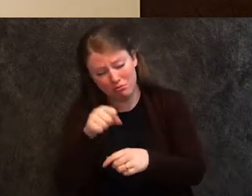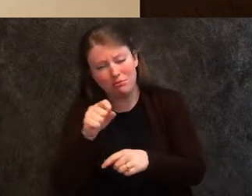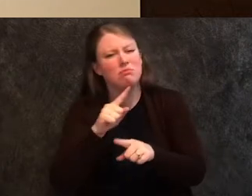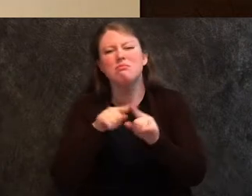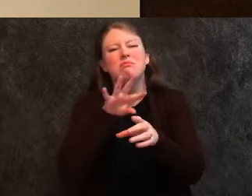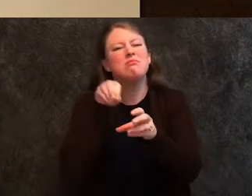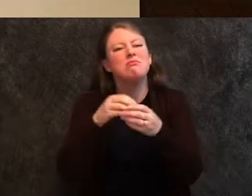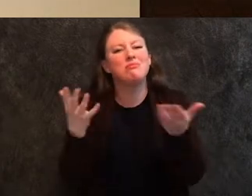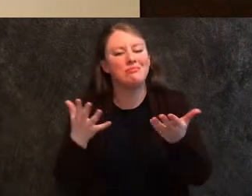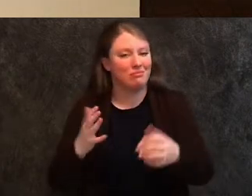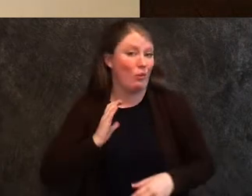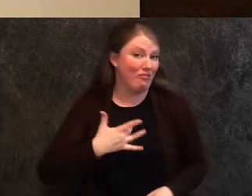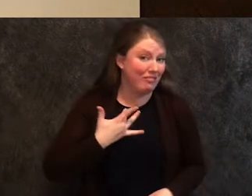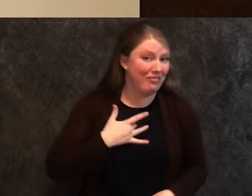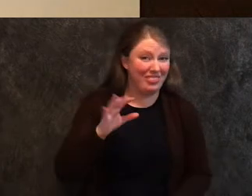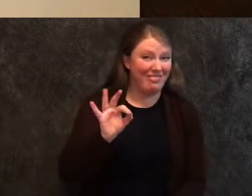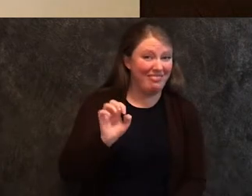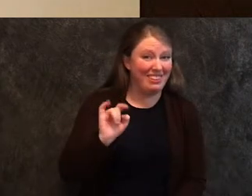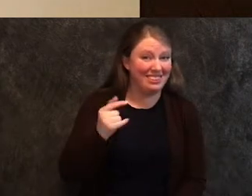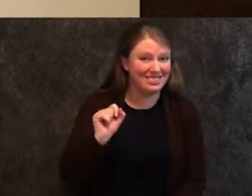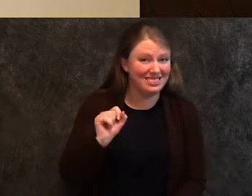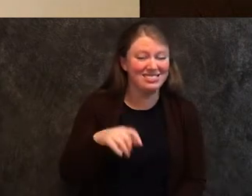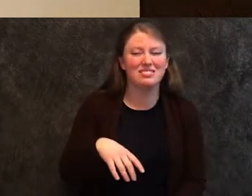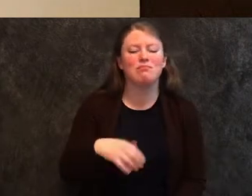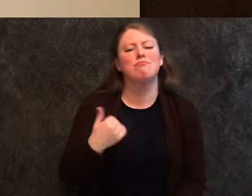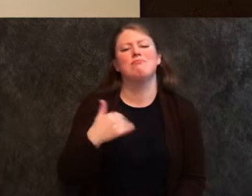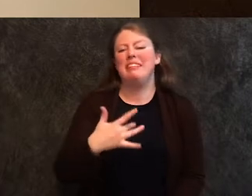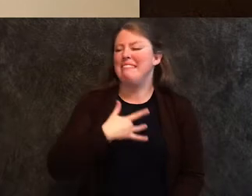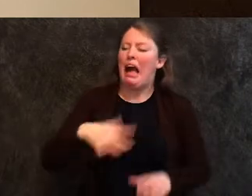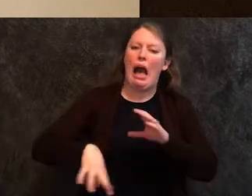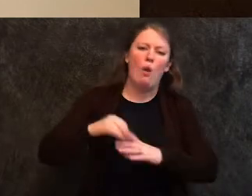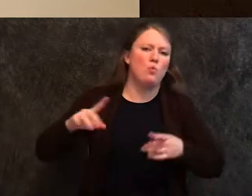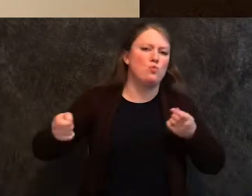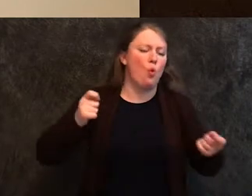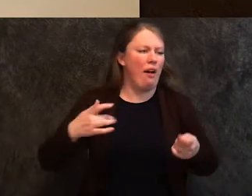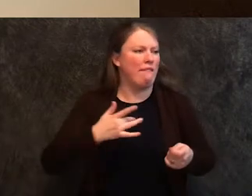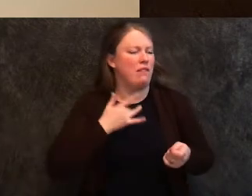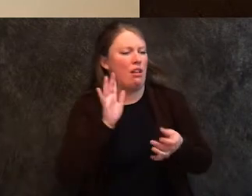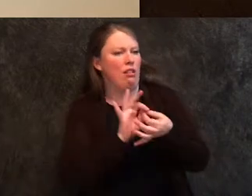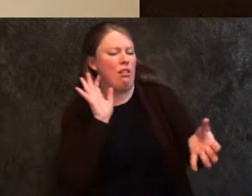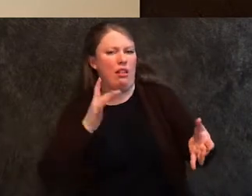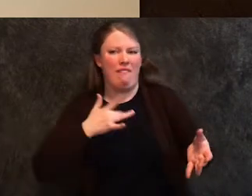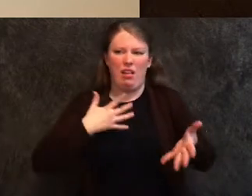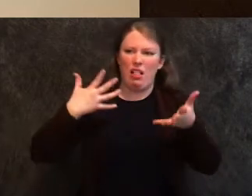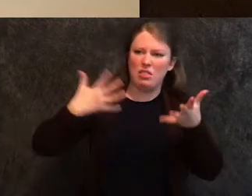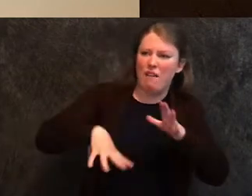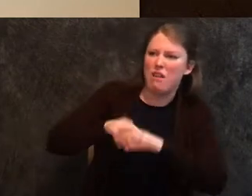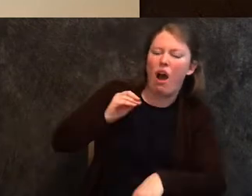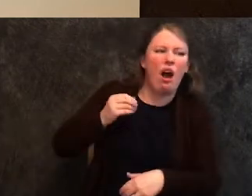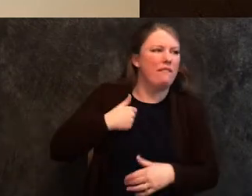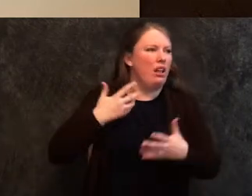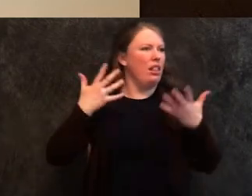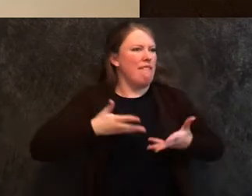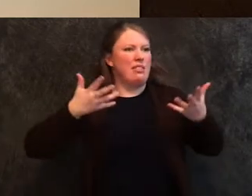Always trusting our feelings, how I feel. I feel out of control. I feel disconnected. I feel left alone. I feel